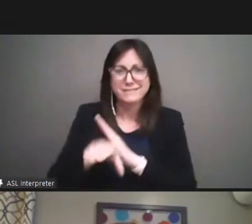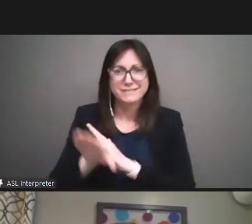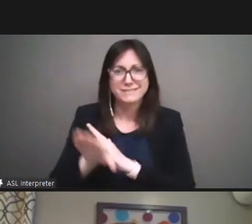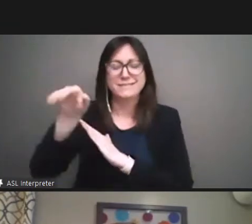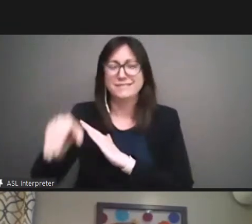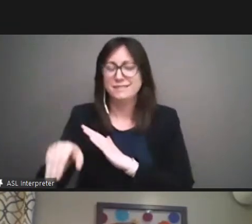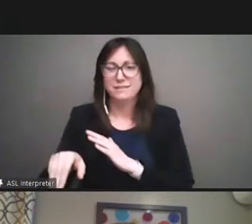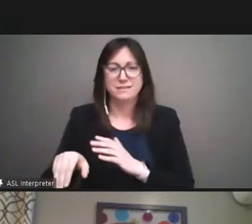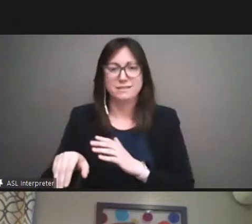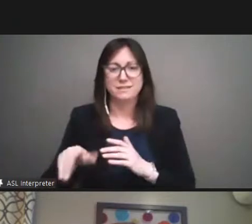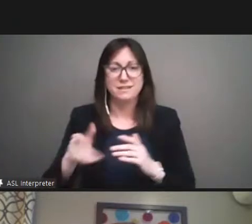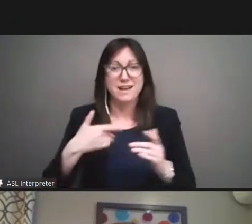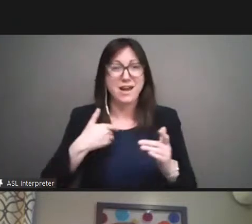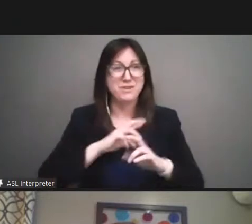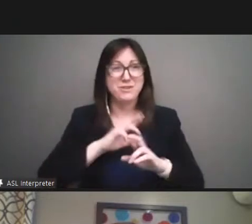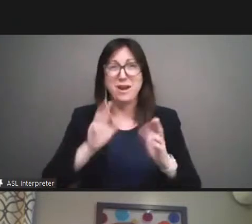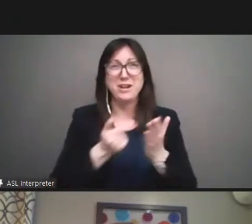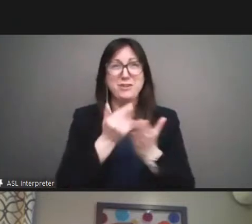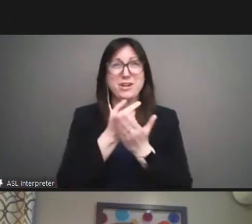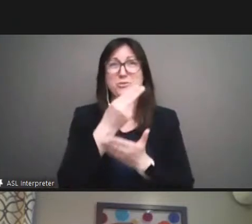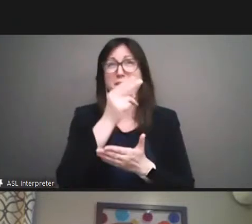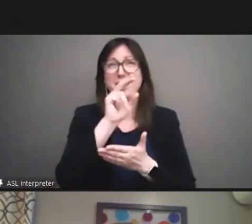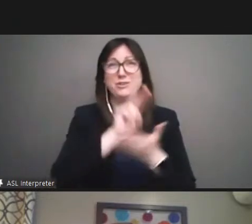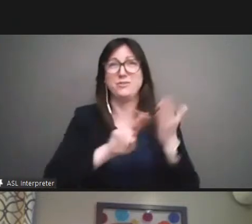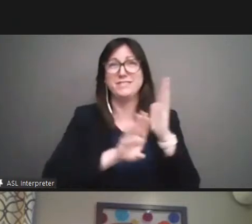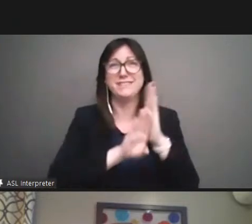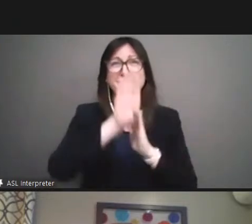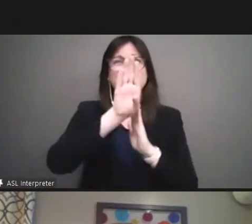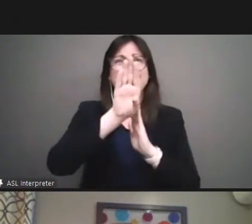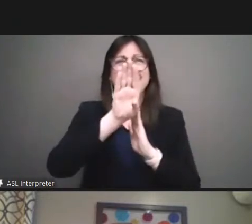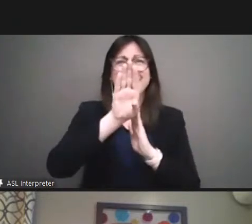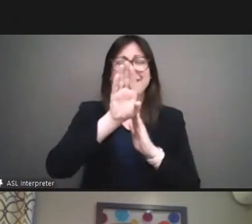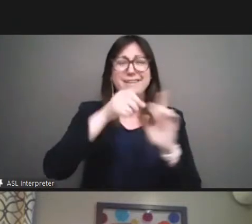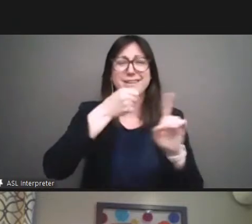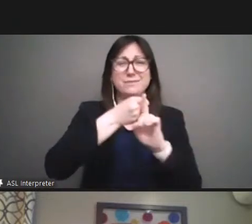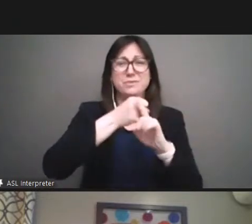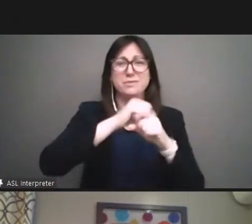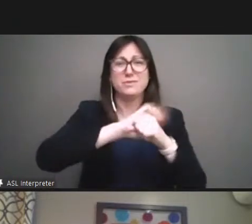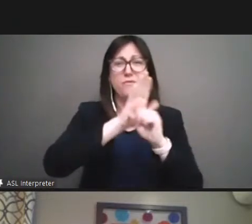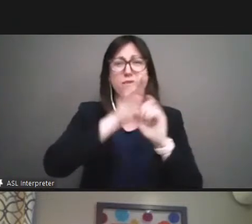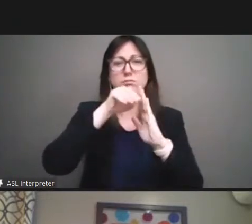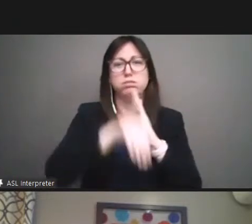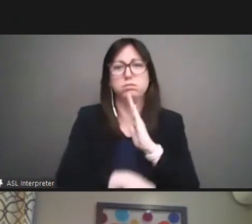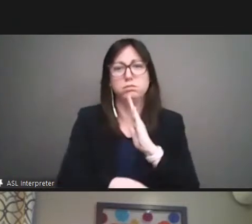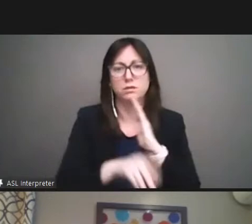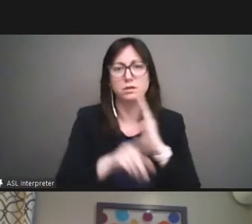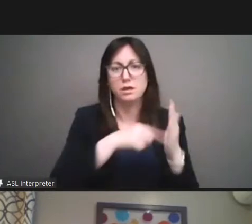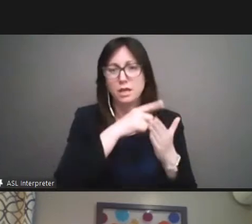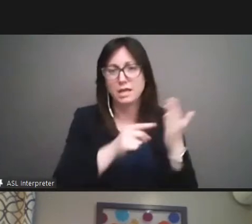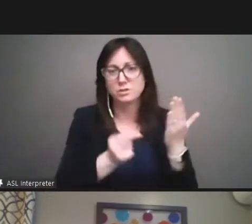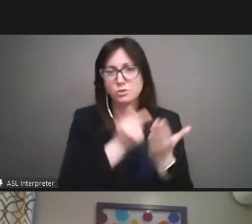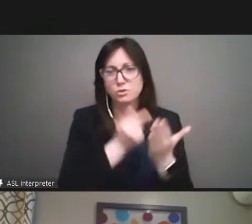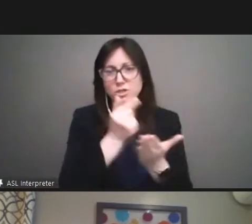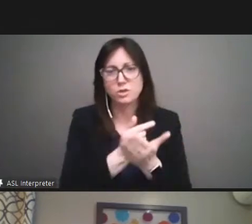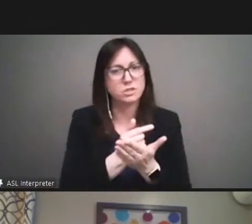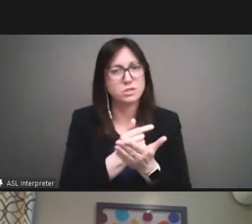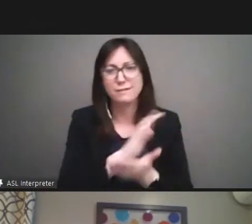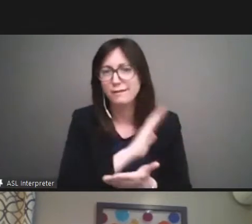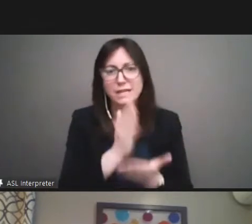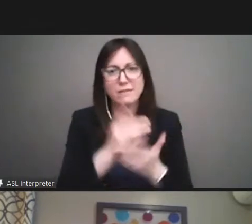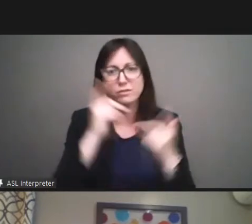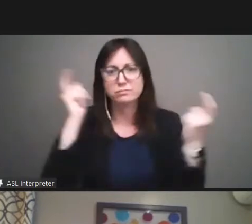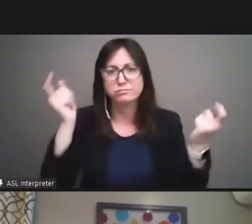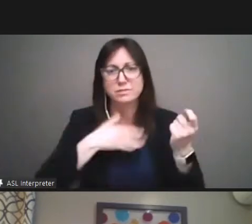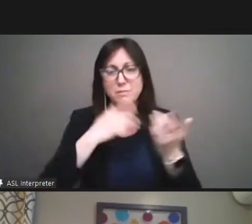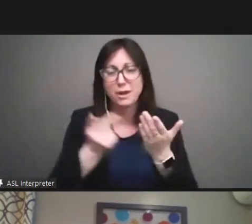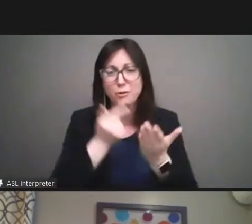was like this big, high, exciting time that I'd worked hard for was never going to happen.